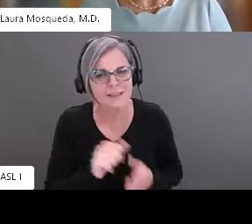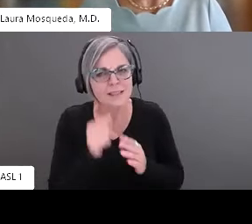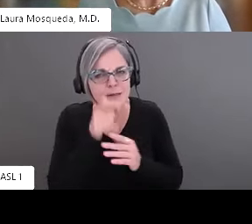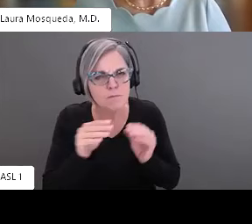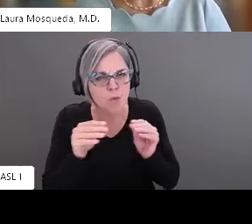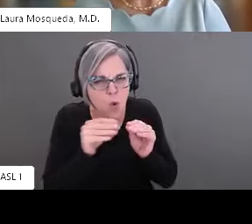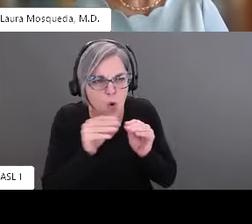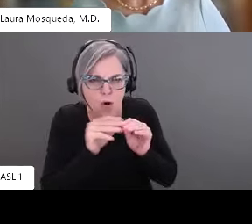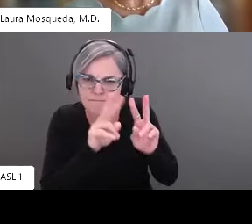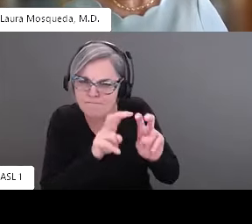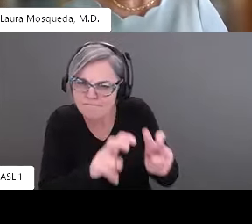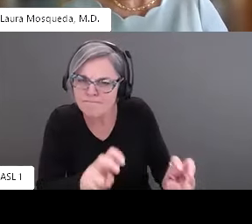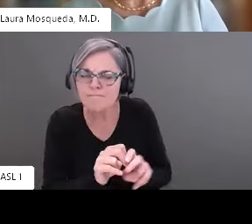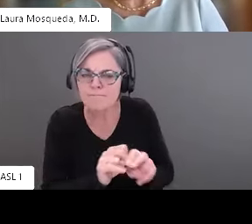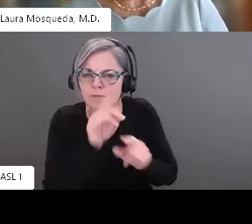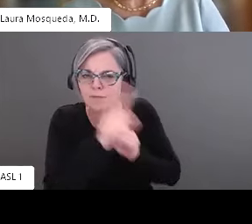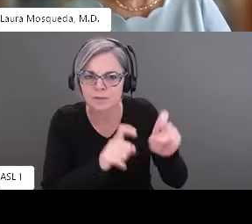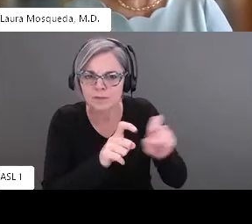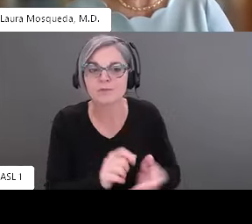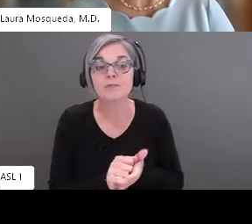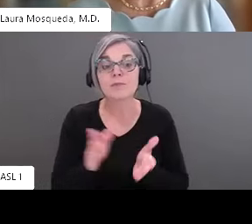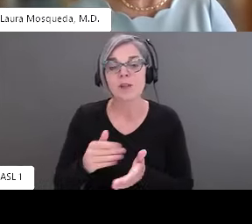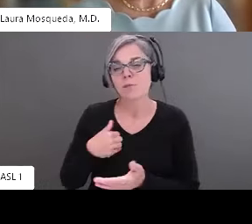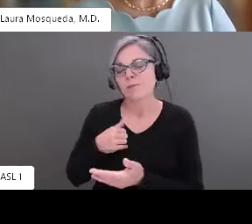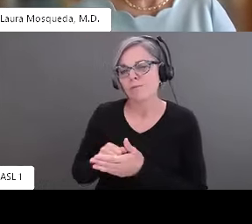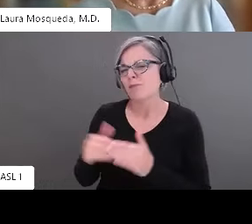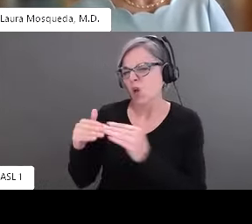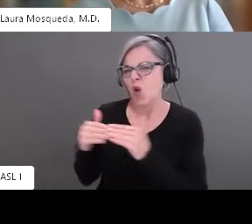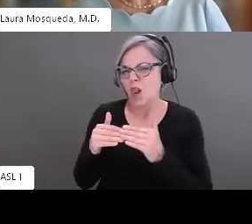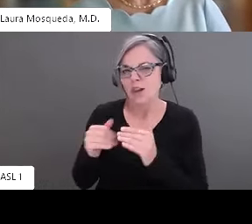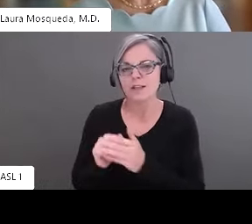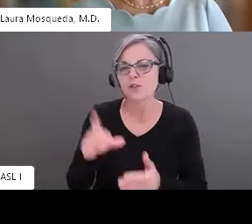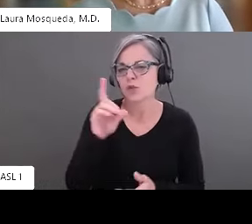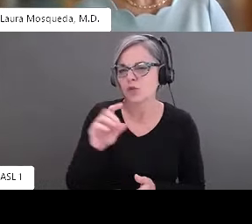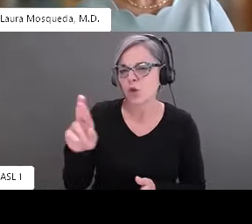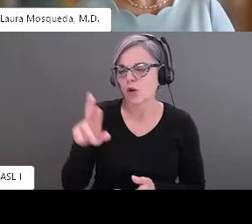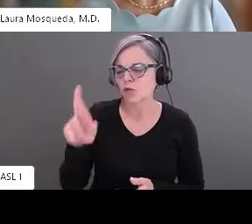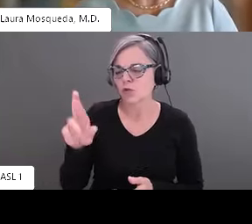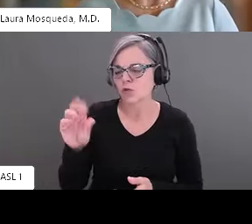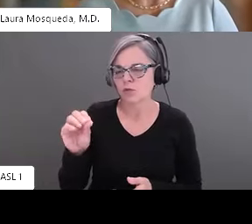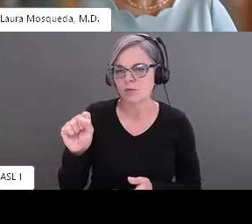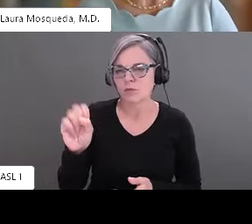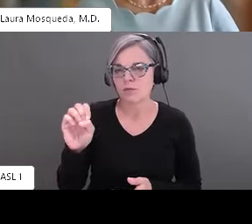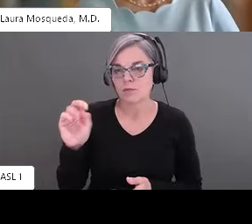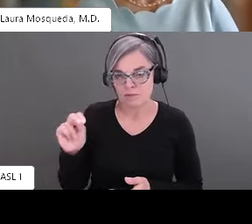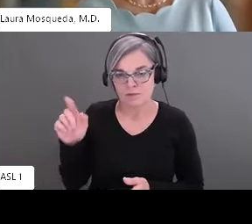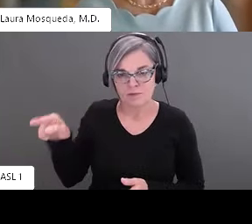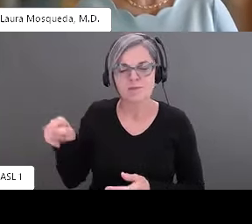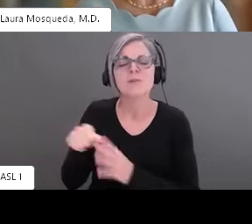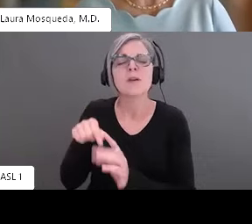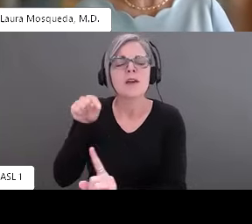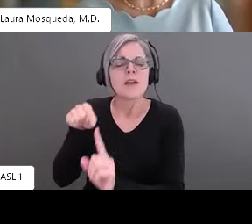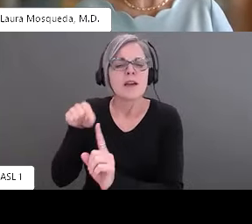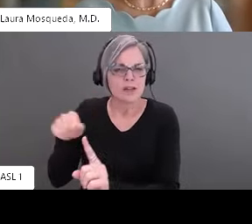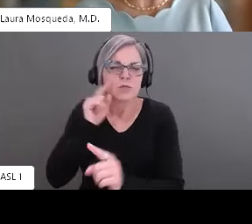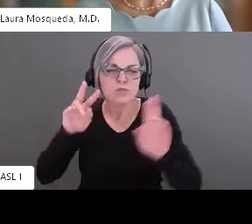colleague, Dr. Rosen, who's at Cornell, an emergency room physician, looked at injury pattern comparisons from people